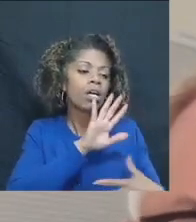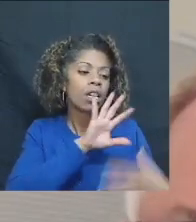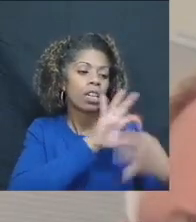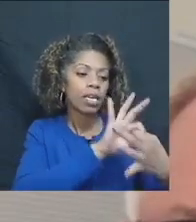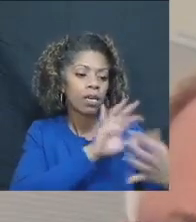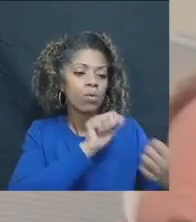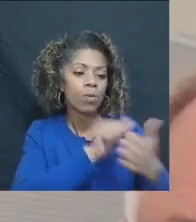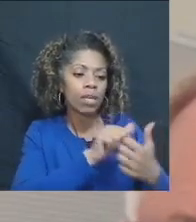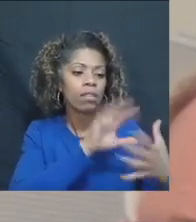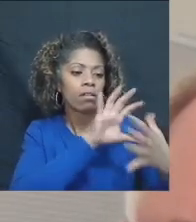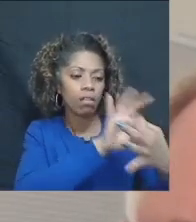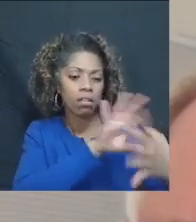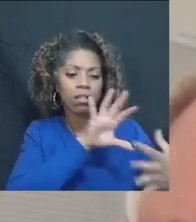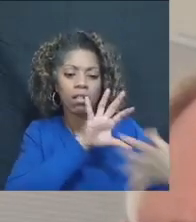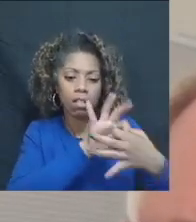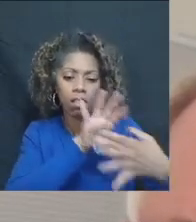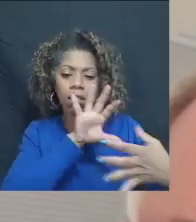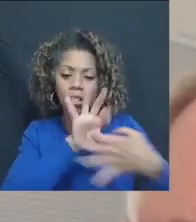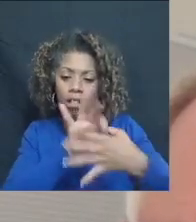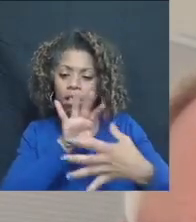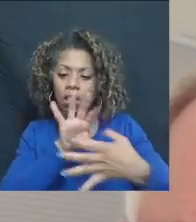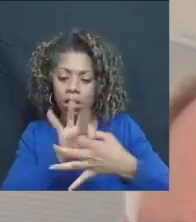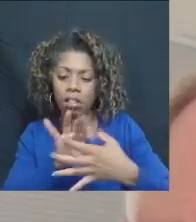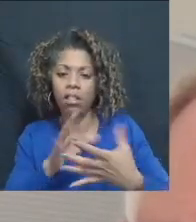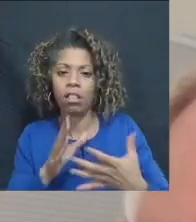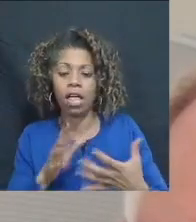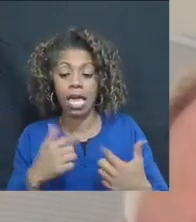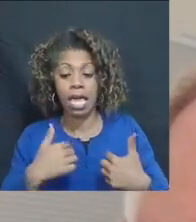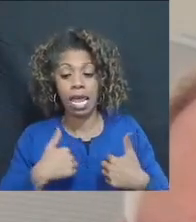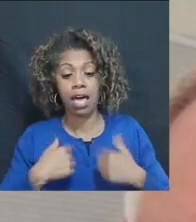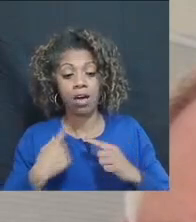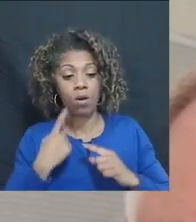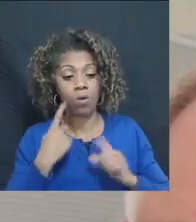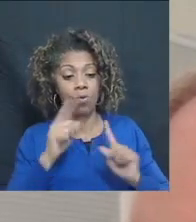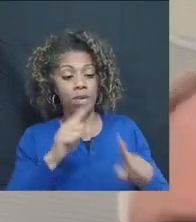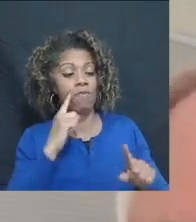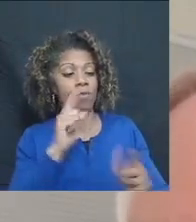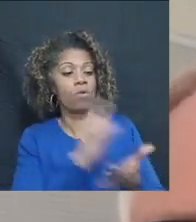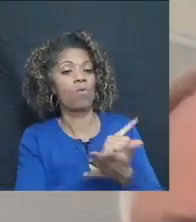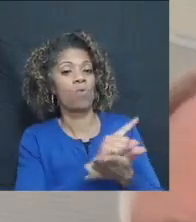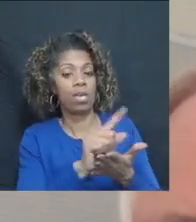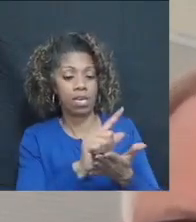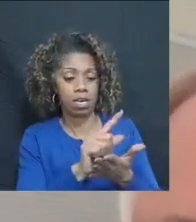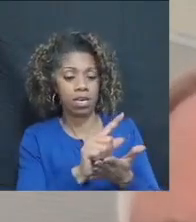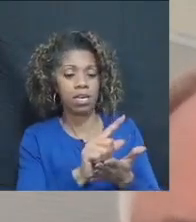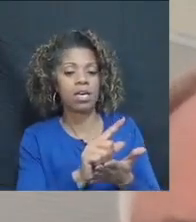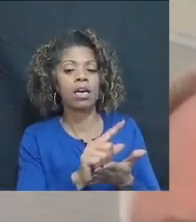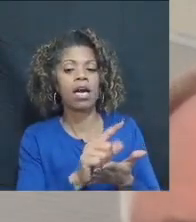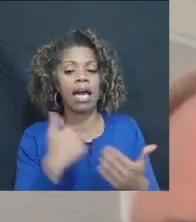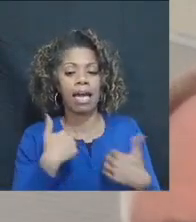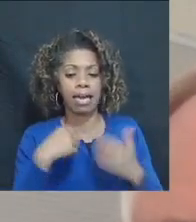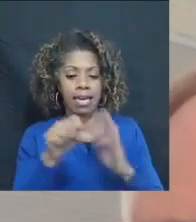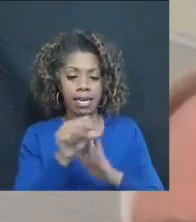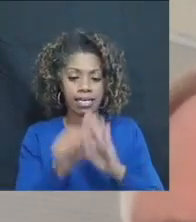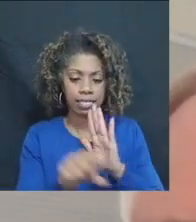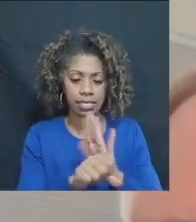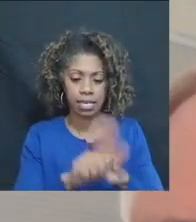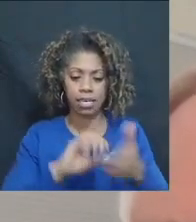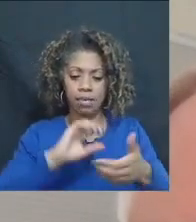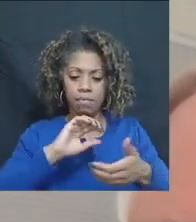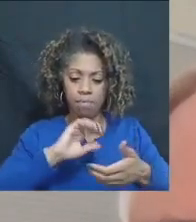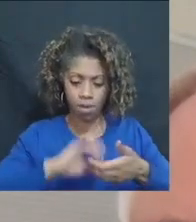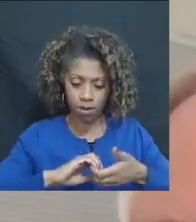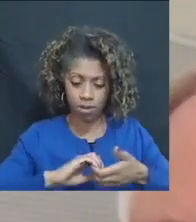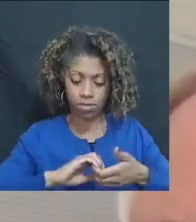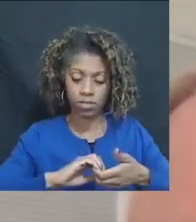I spent a week with all the state partners traveling with me aligning with the local leaders. And we would